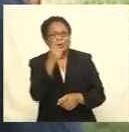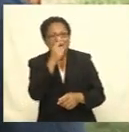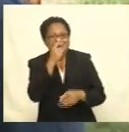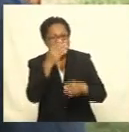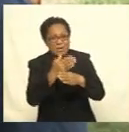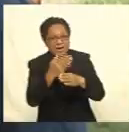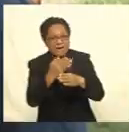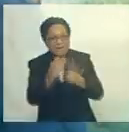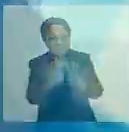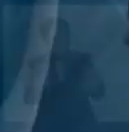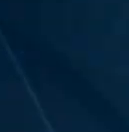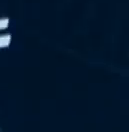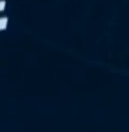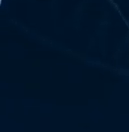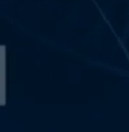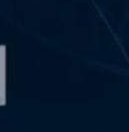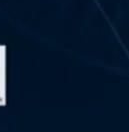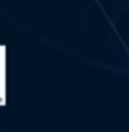for keeping us safe.